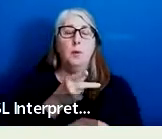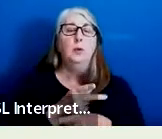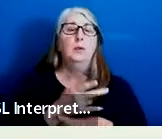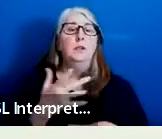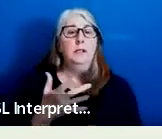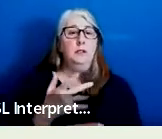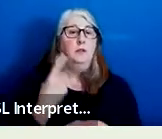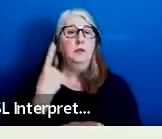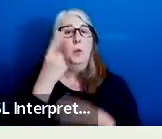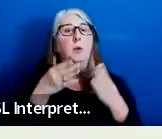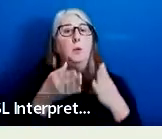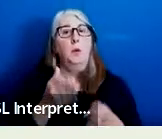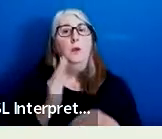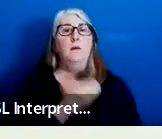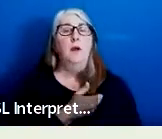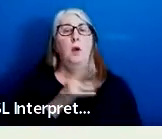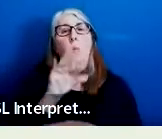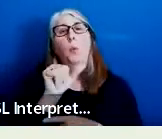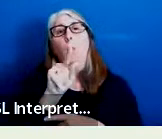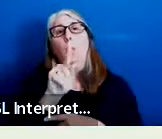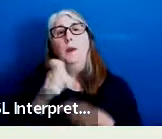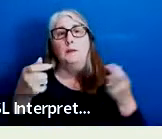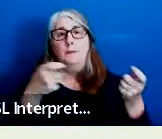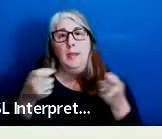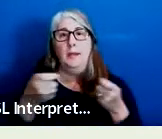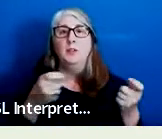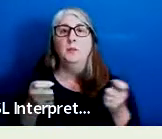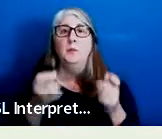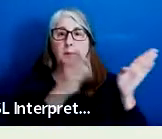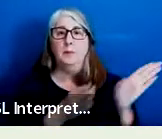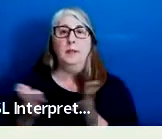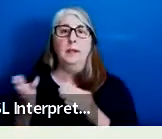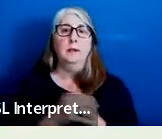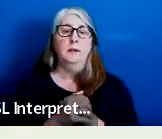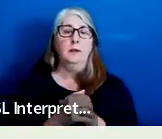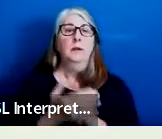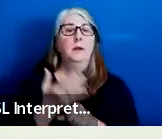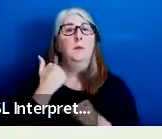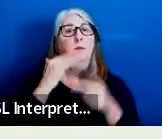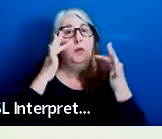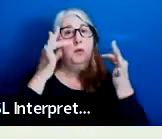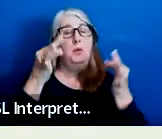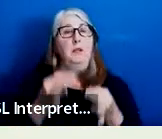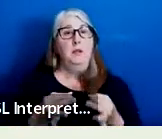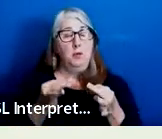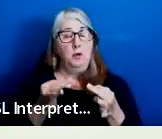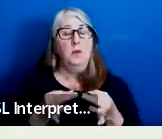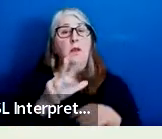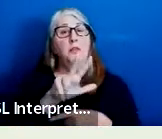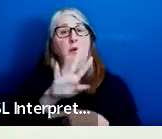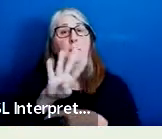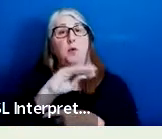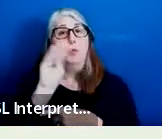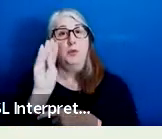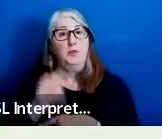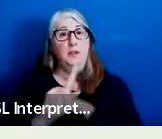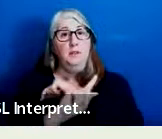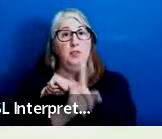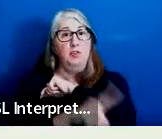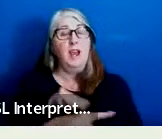arsenal. A recent waste study determined that food was 34% of what was being disposed in the county's